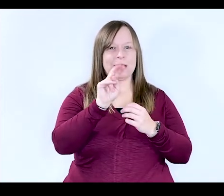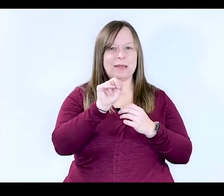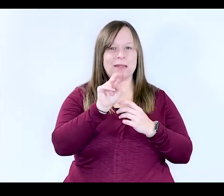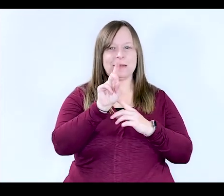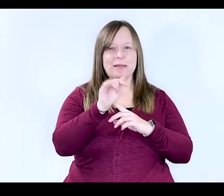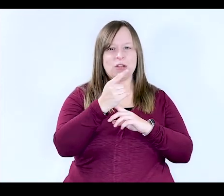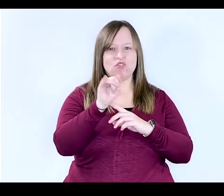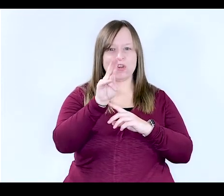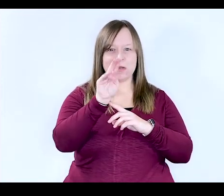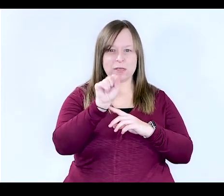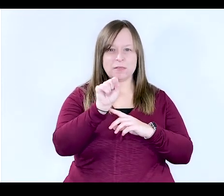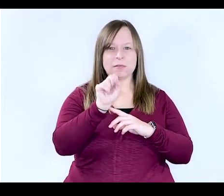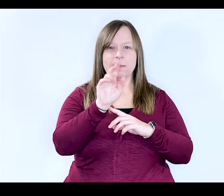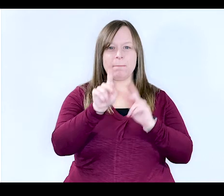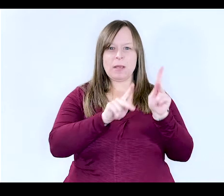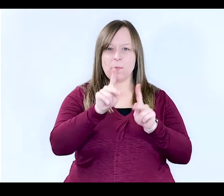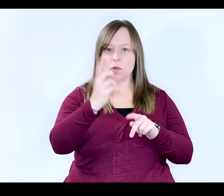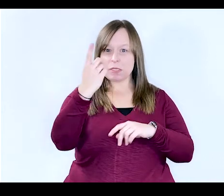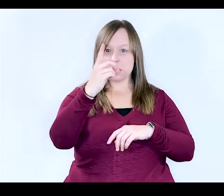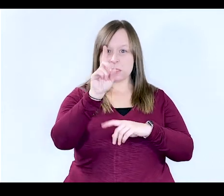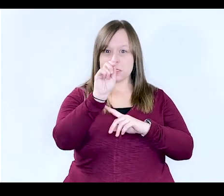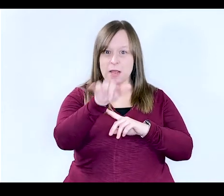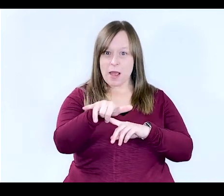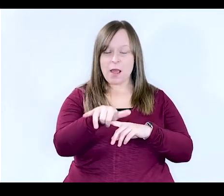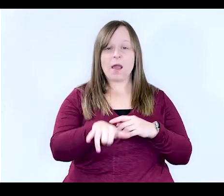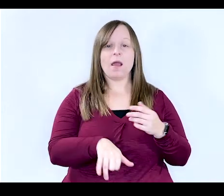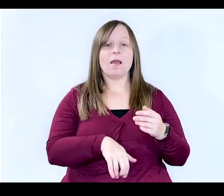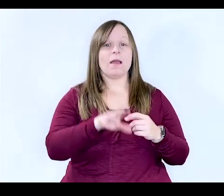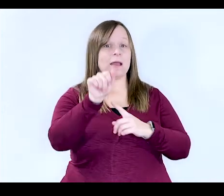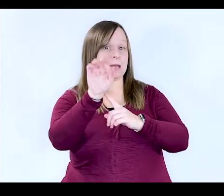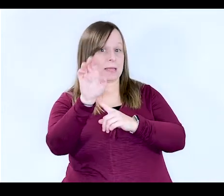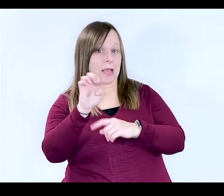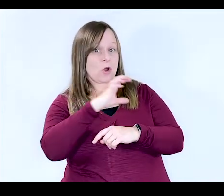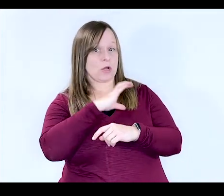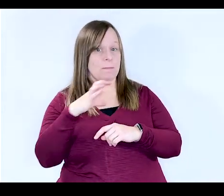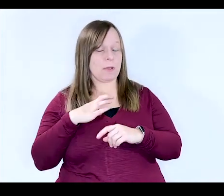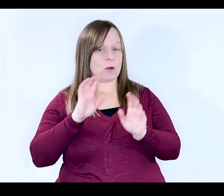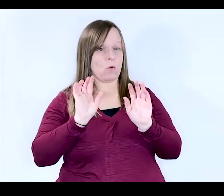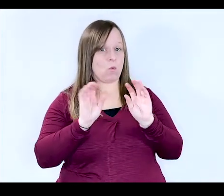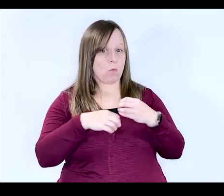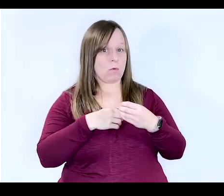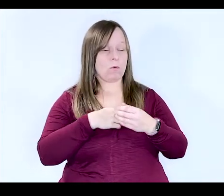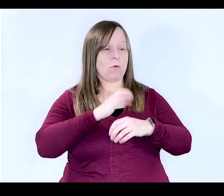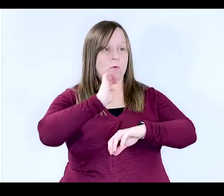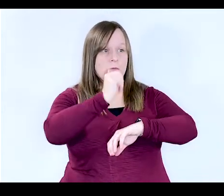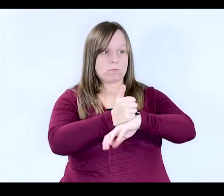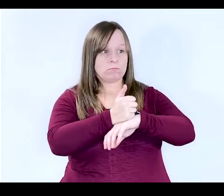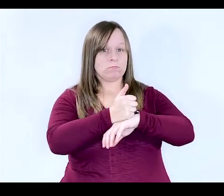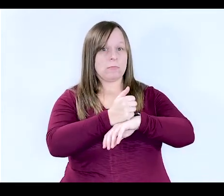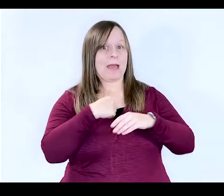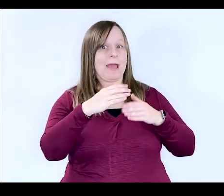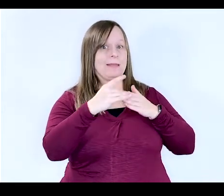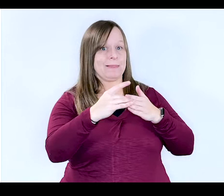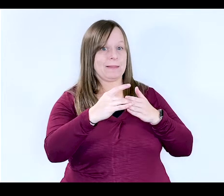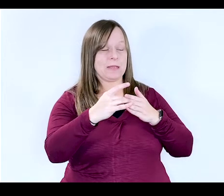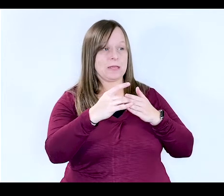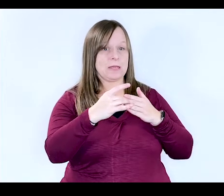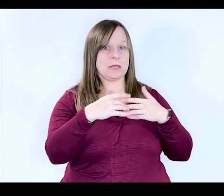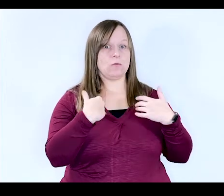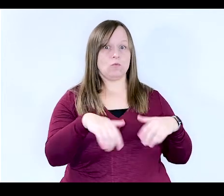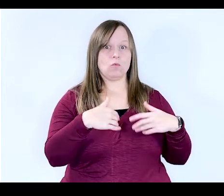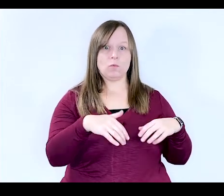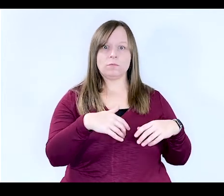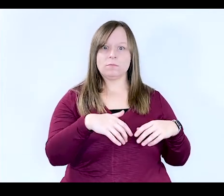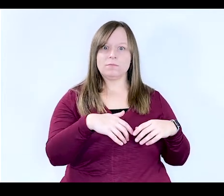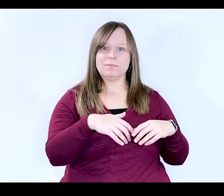Indigenous Peoples Day. So the C.A.R.E committee was able to organize that, and I was able to lead a very